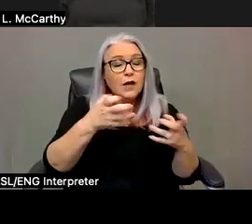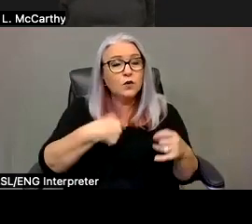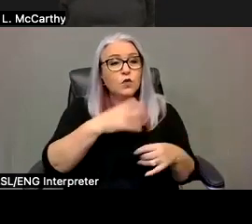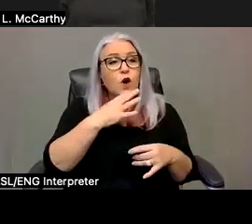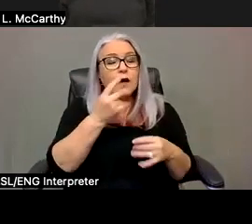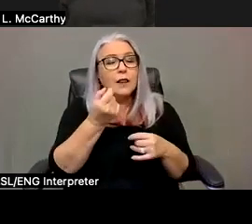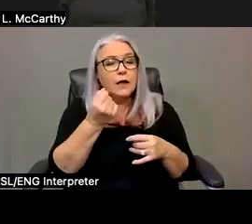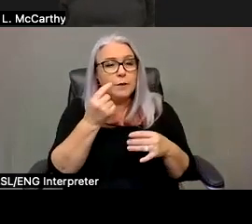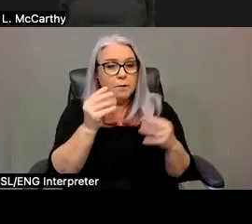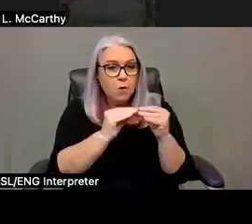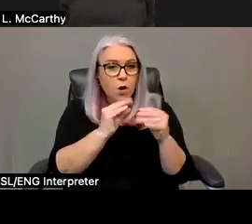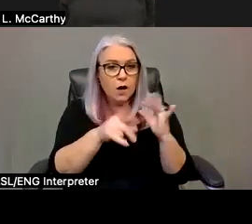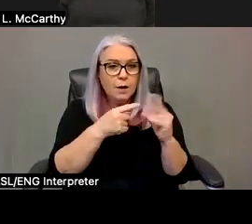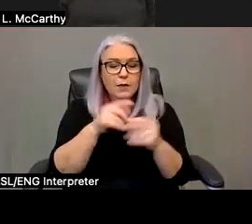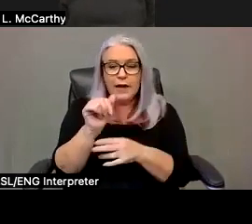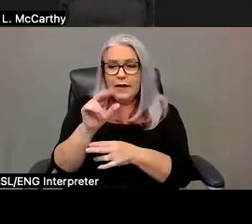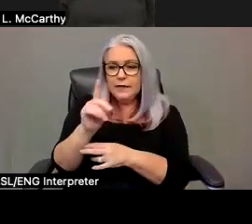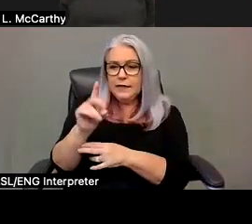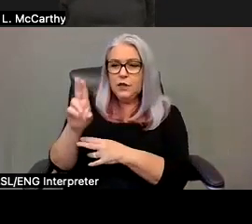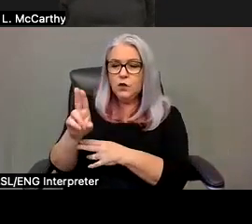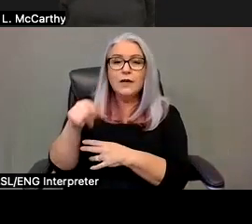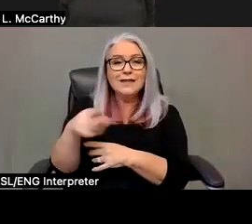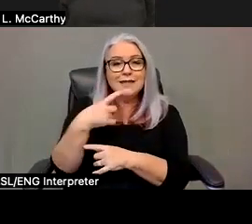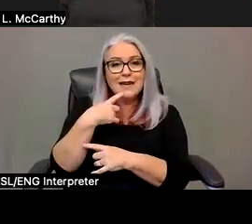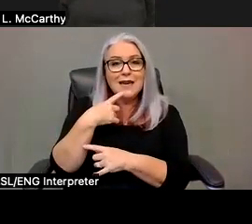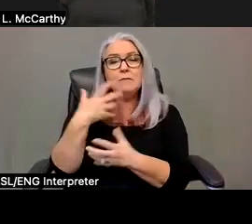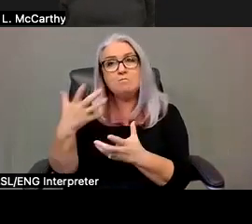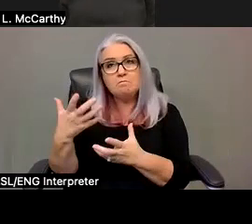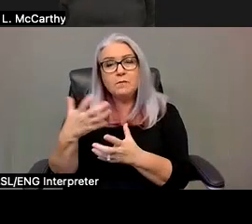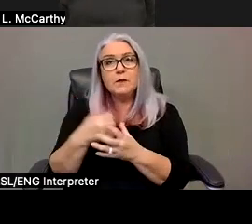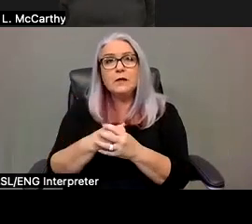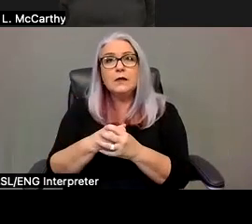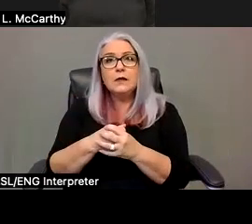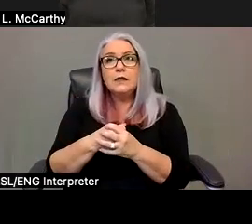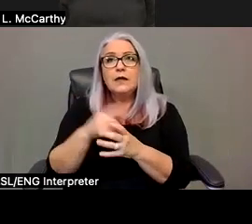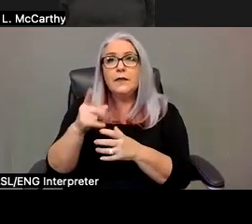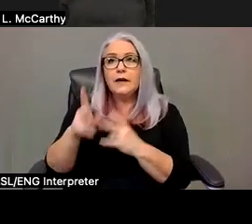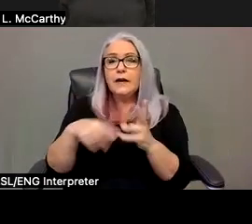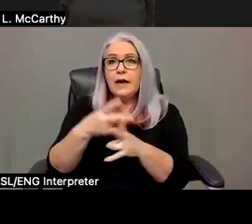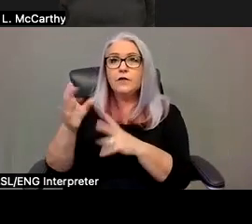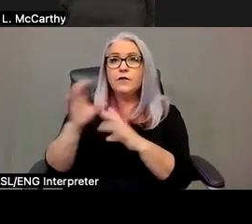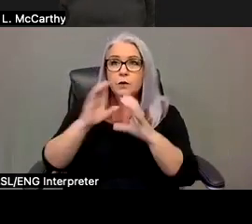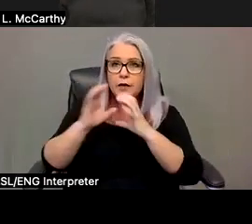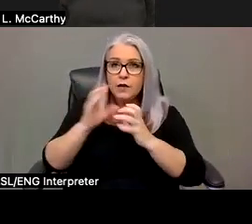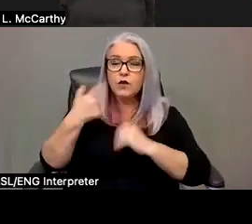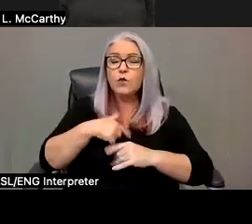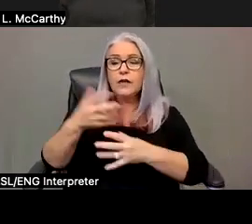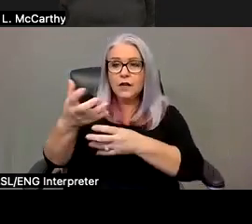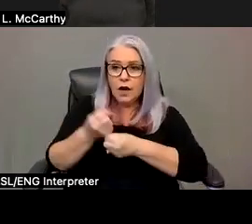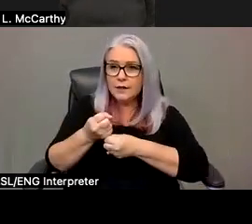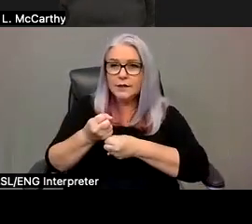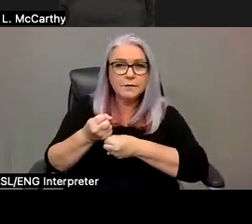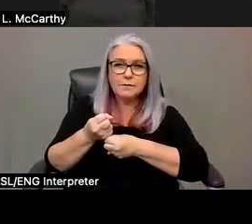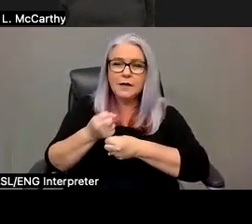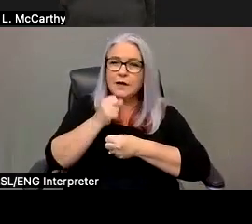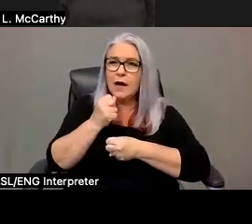little bit more just about the ADUs and to say that the kinds of communication we received was not